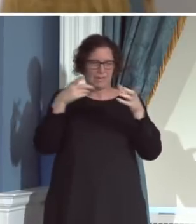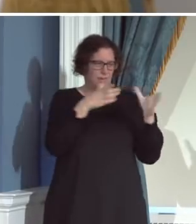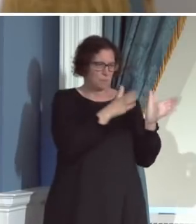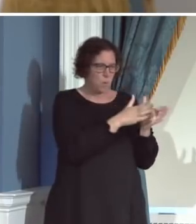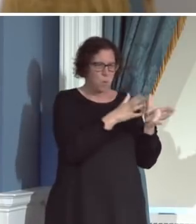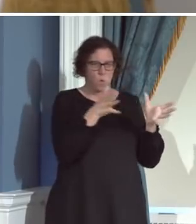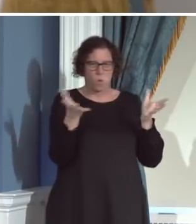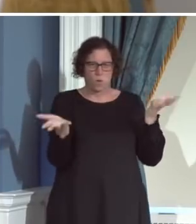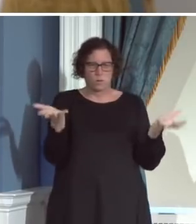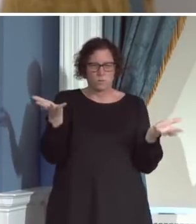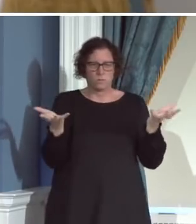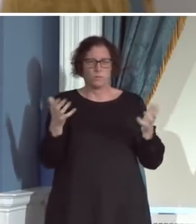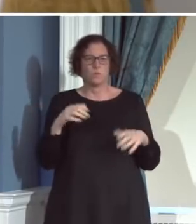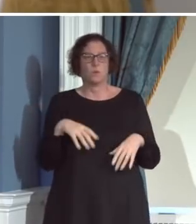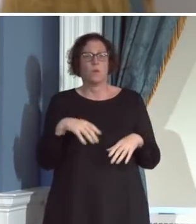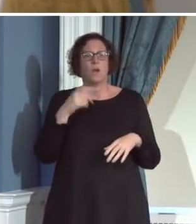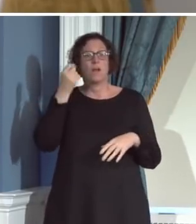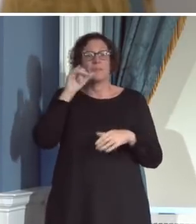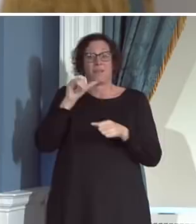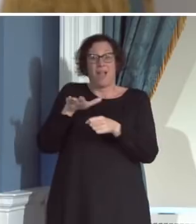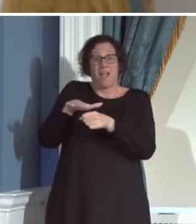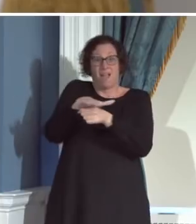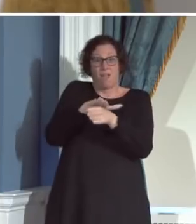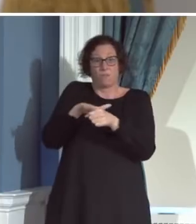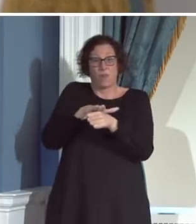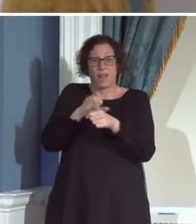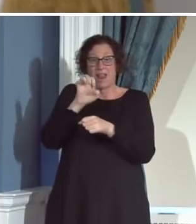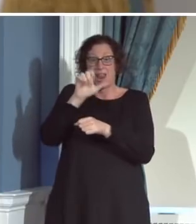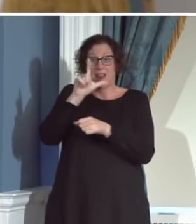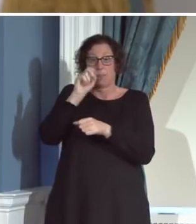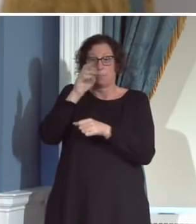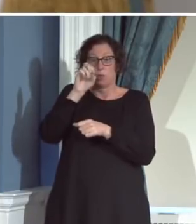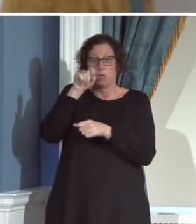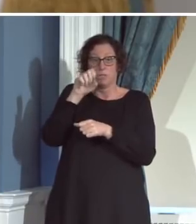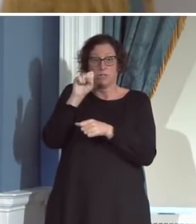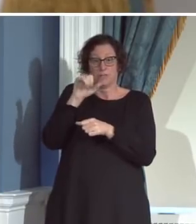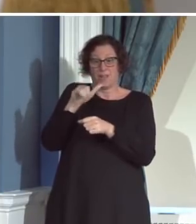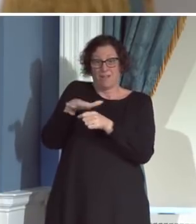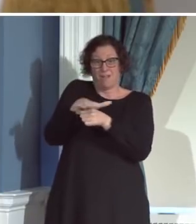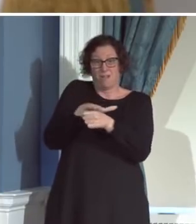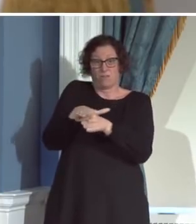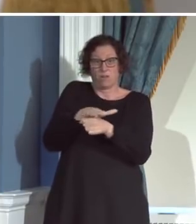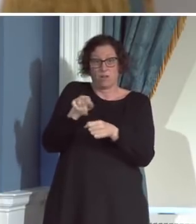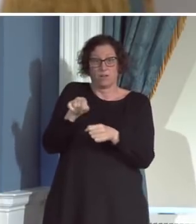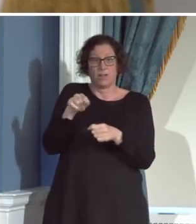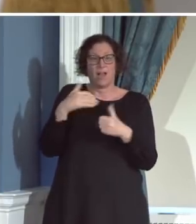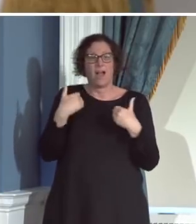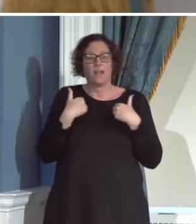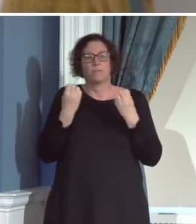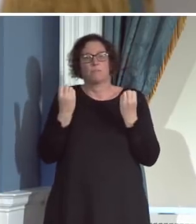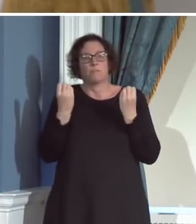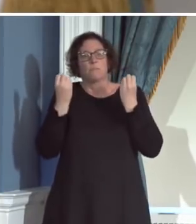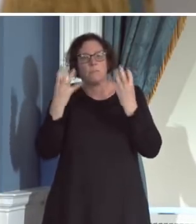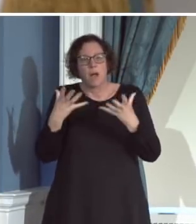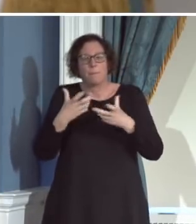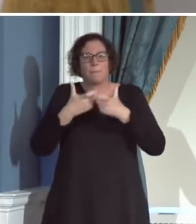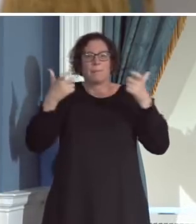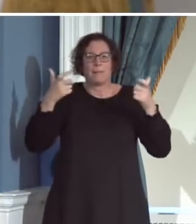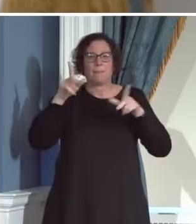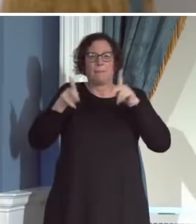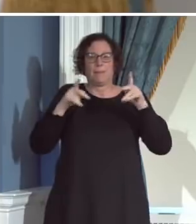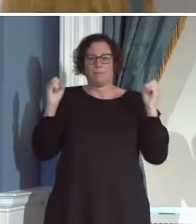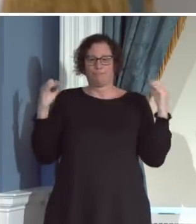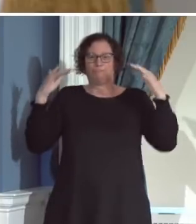population that are extremely dependent on Elmhurst. It's the hospital that's closest. It's